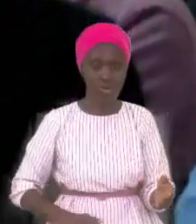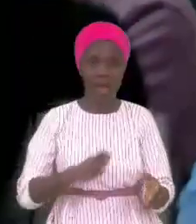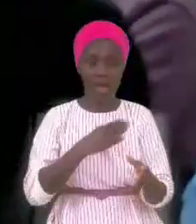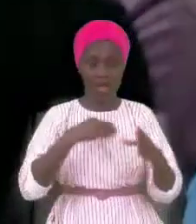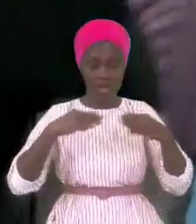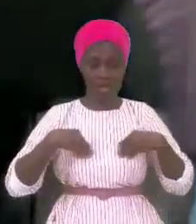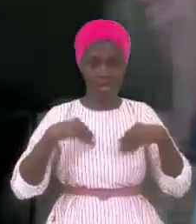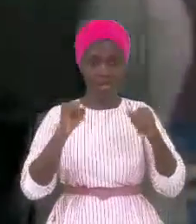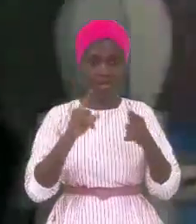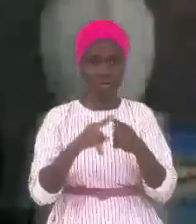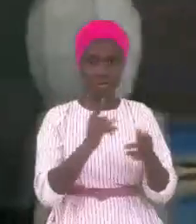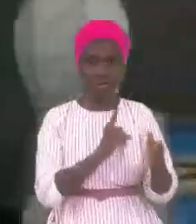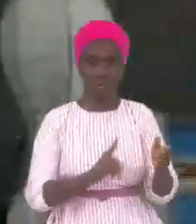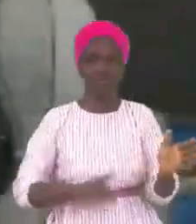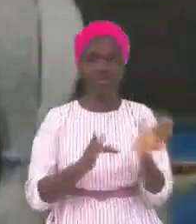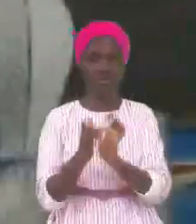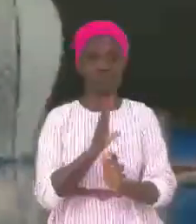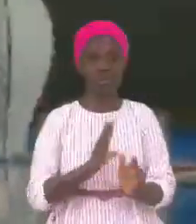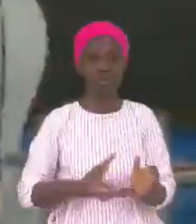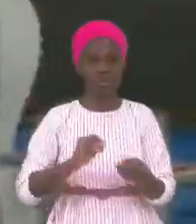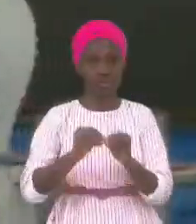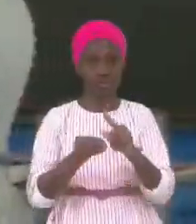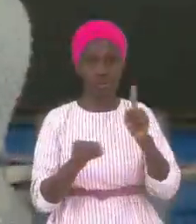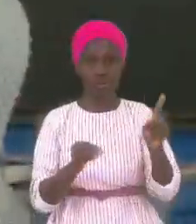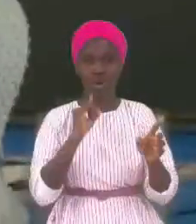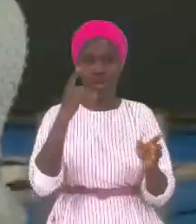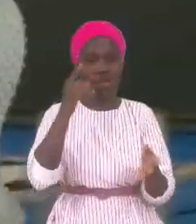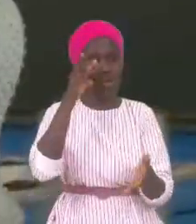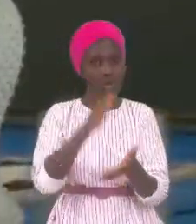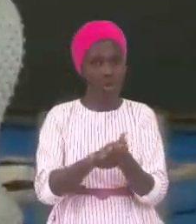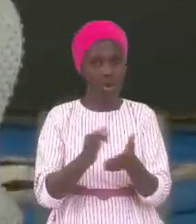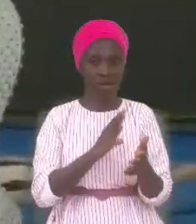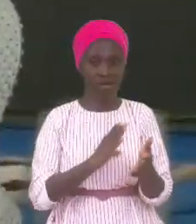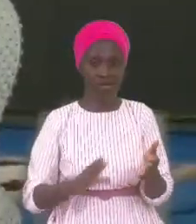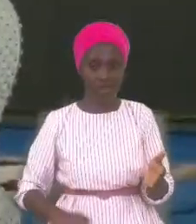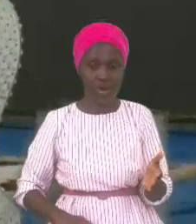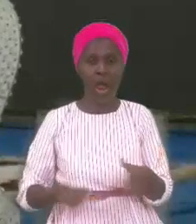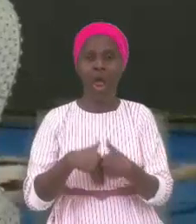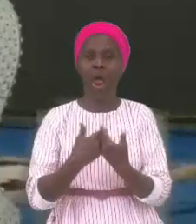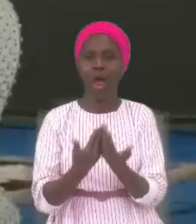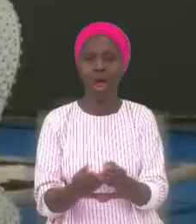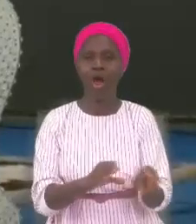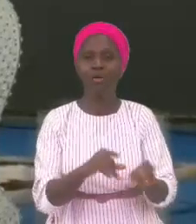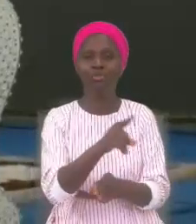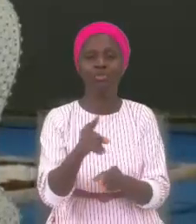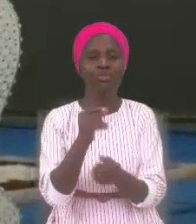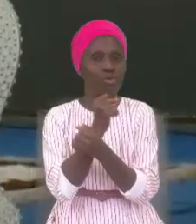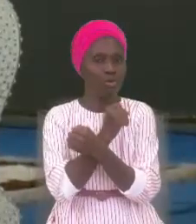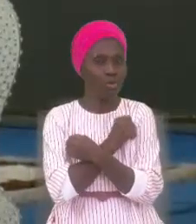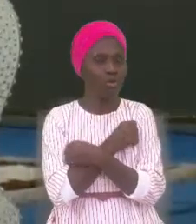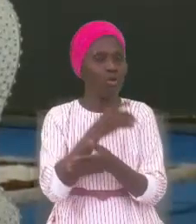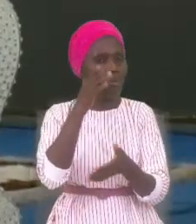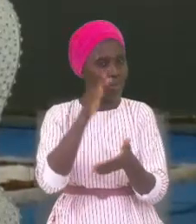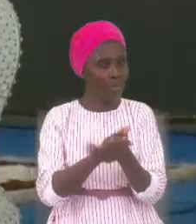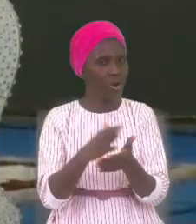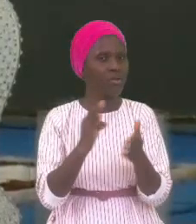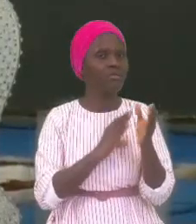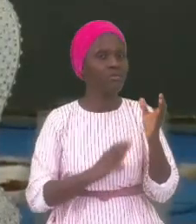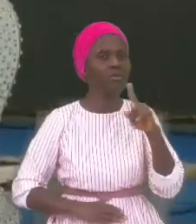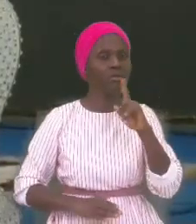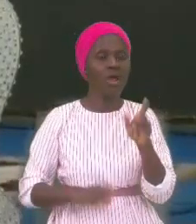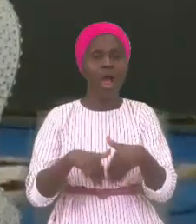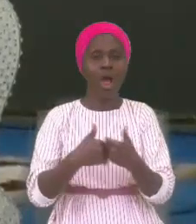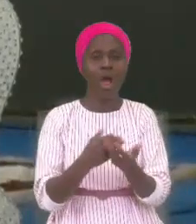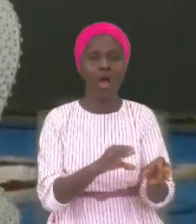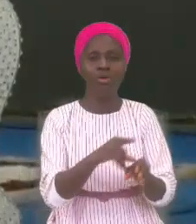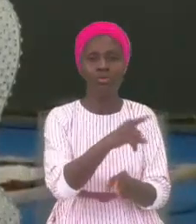So then, number one, the bride of Christ. How do you love the bride of Christ? How do you minister to the bride of